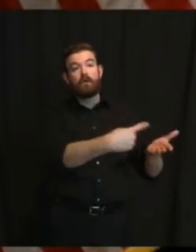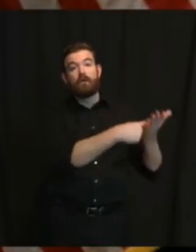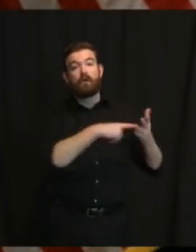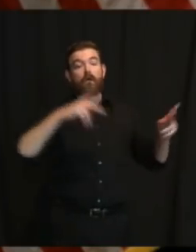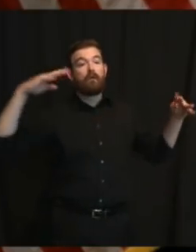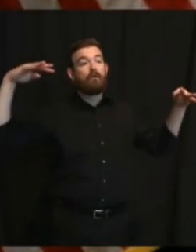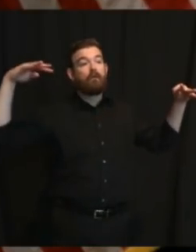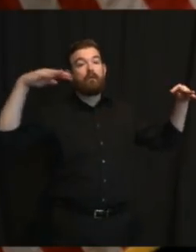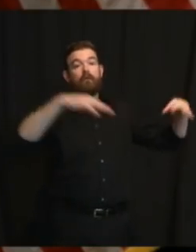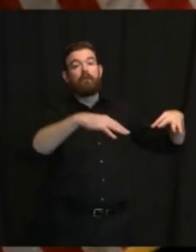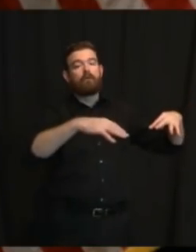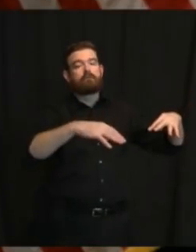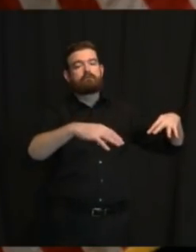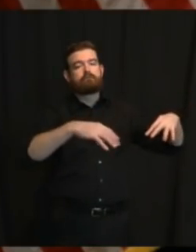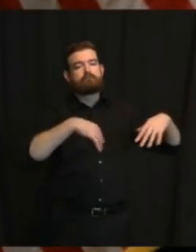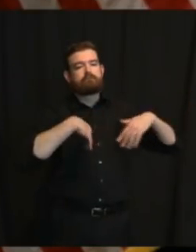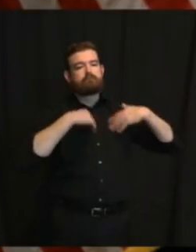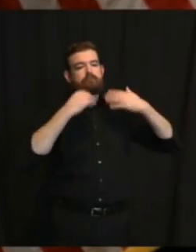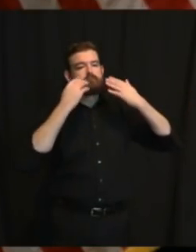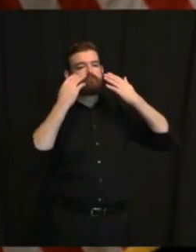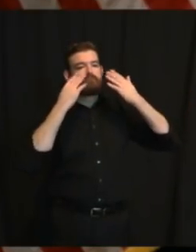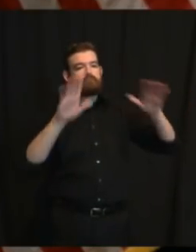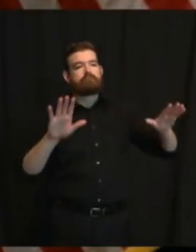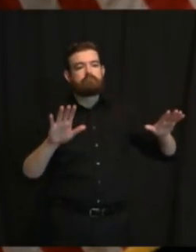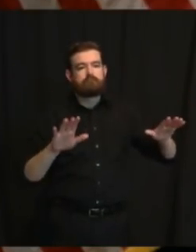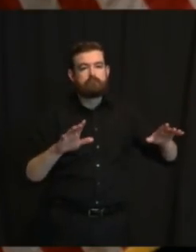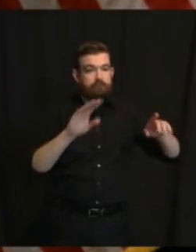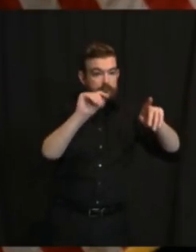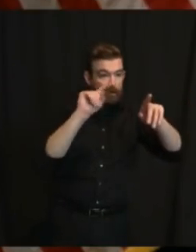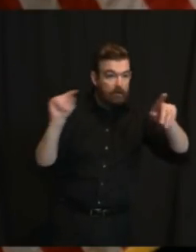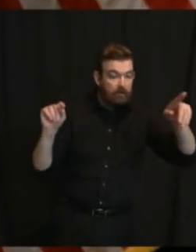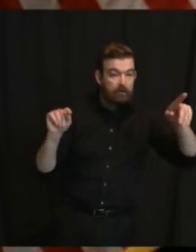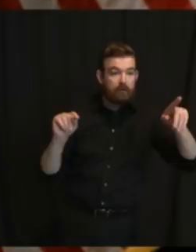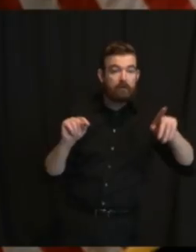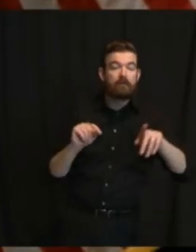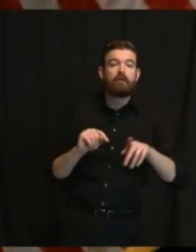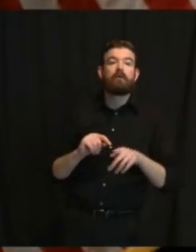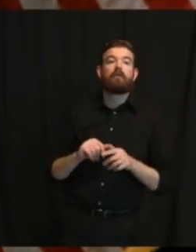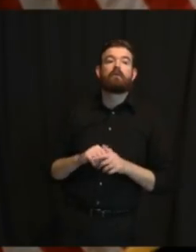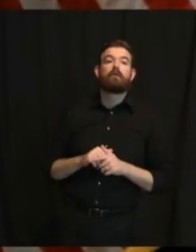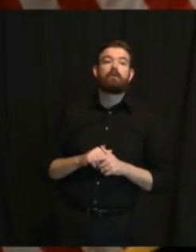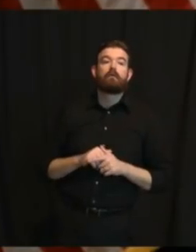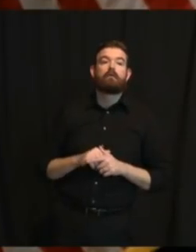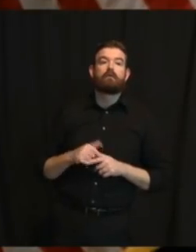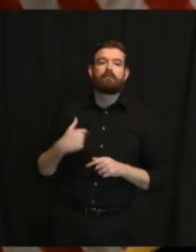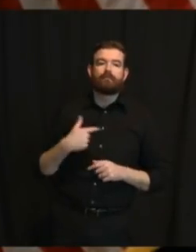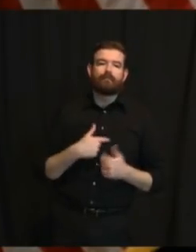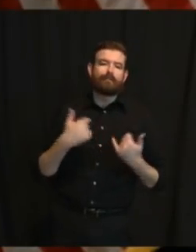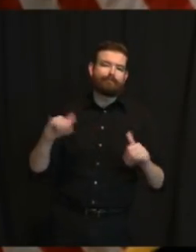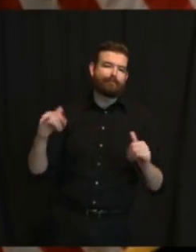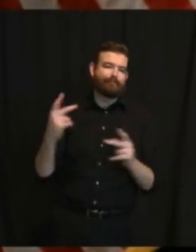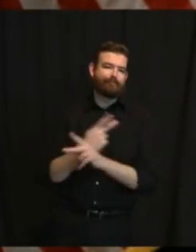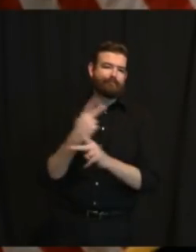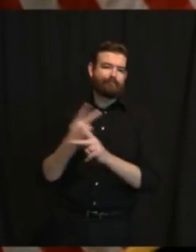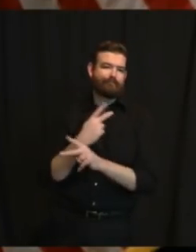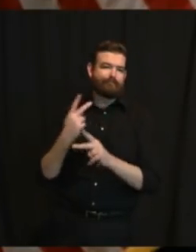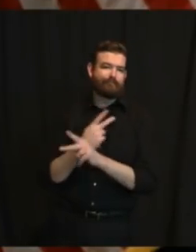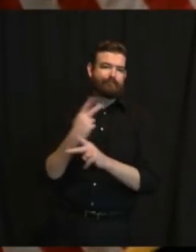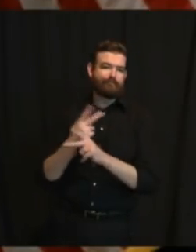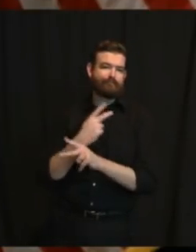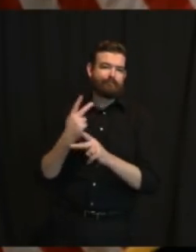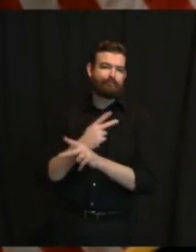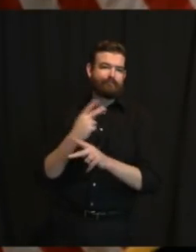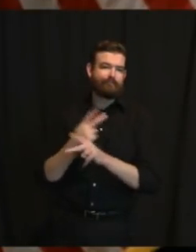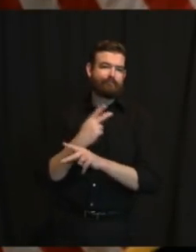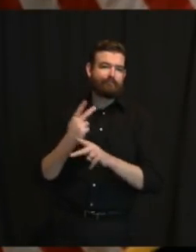council, Matt, do we have any guidance on that? They don't, we're still working out what form their product will be in, but principally